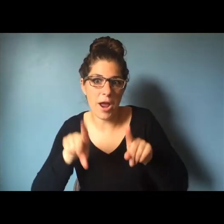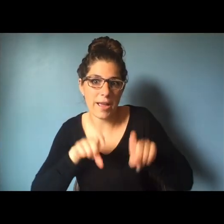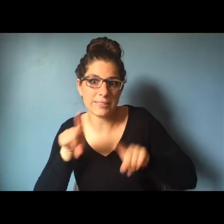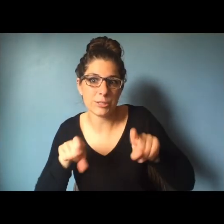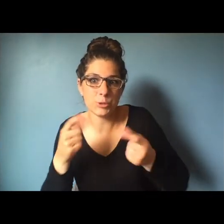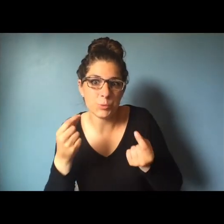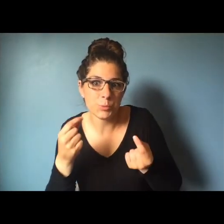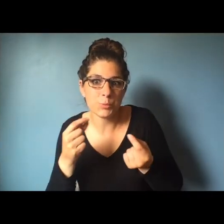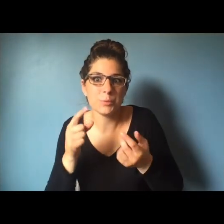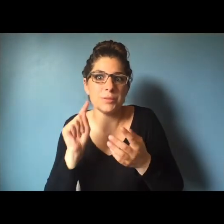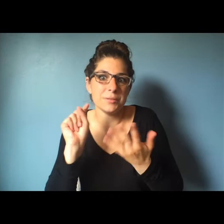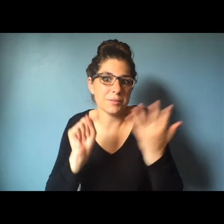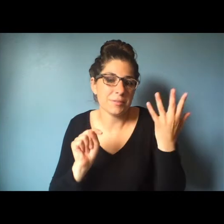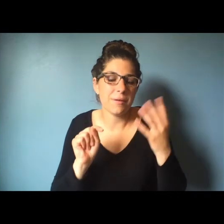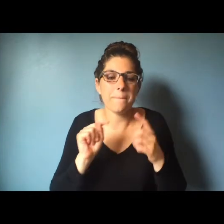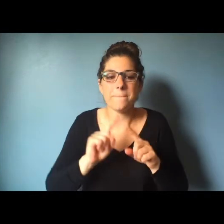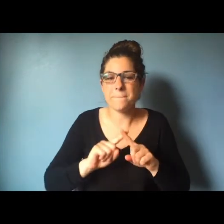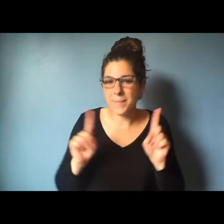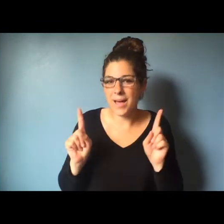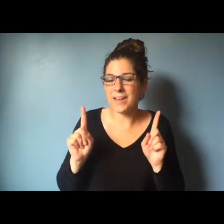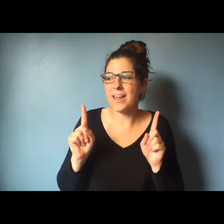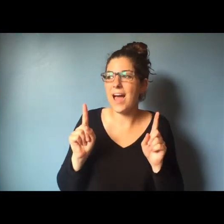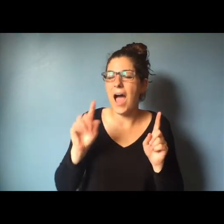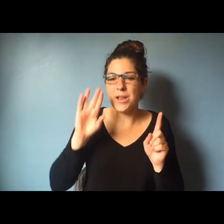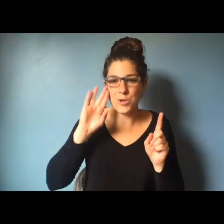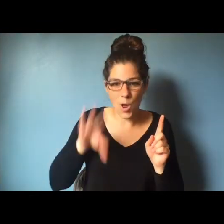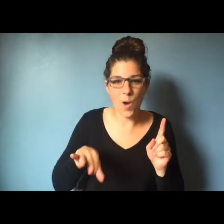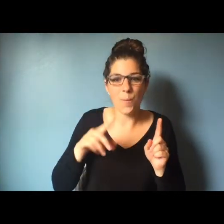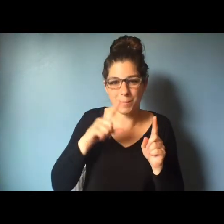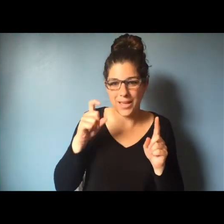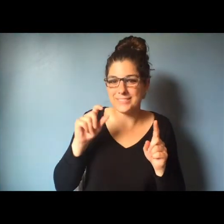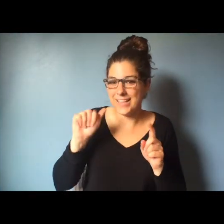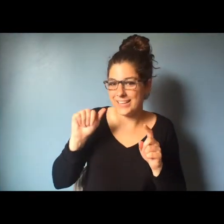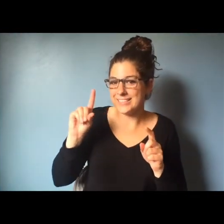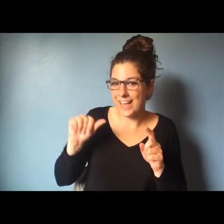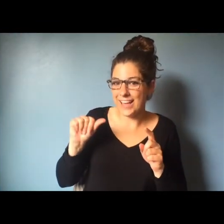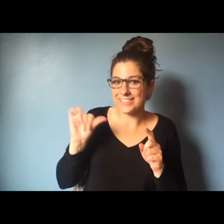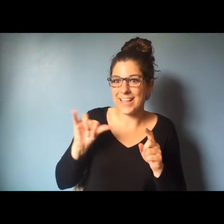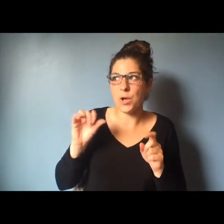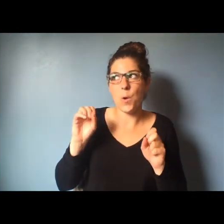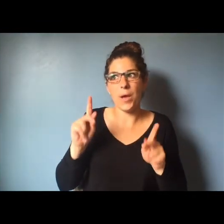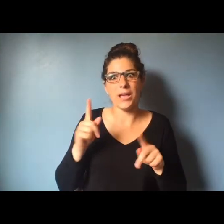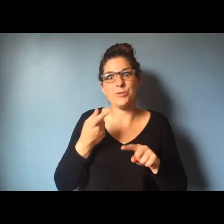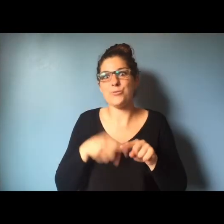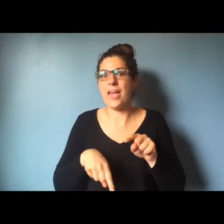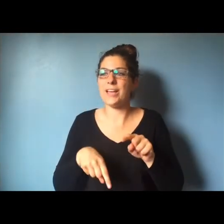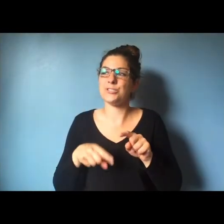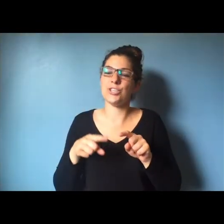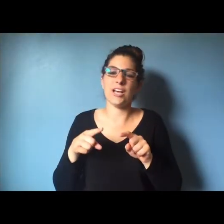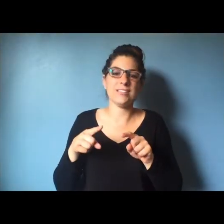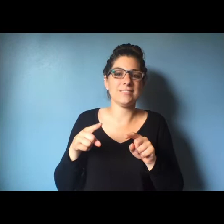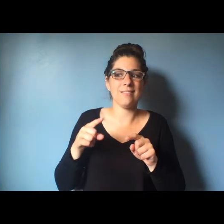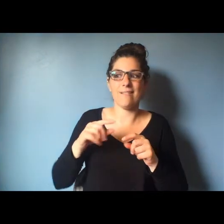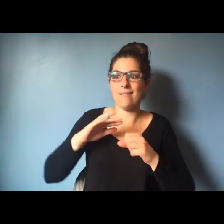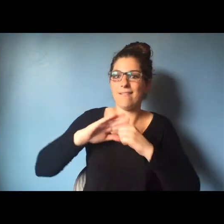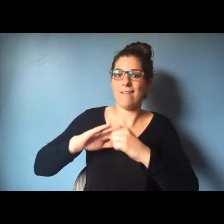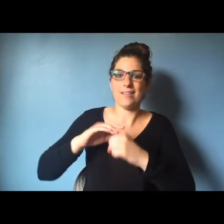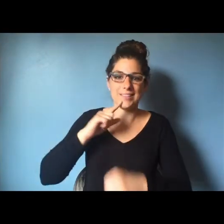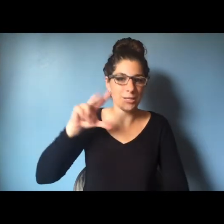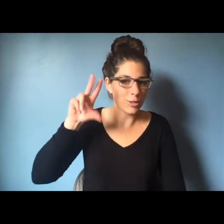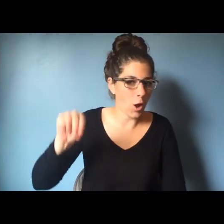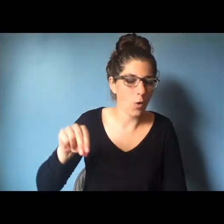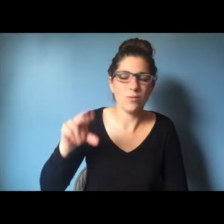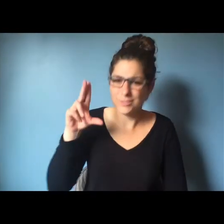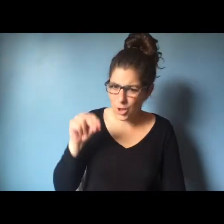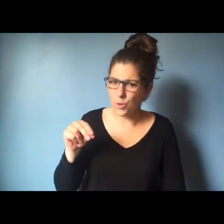do. But I know because of the ADA, it's like, okay, you can't just shun me and tell me no. You have to